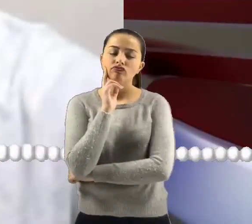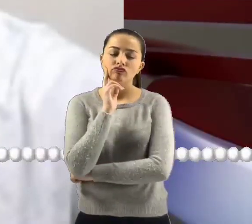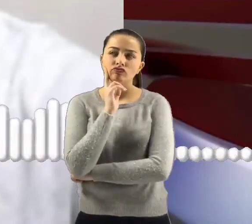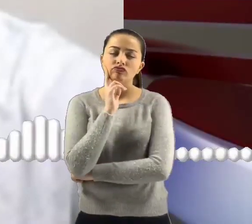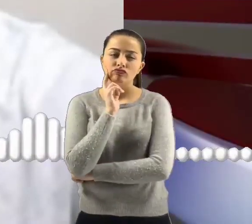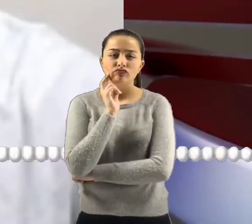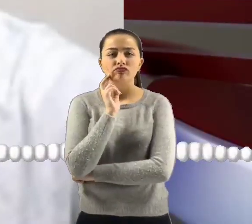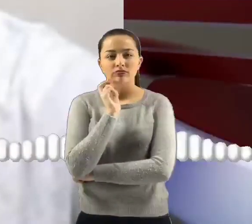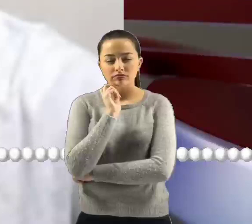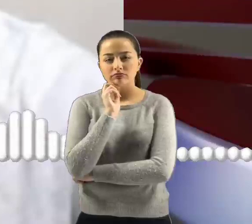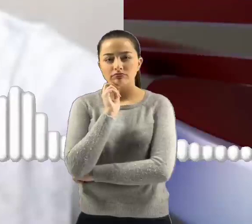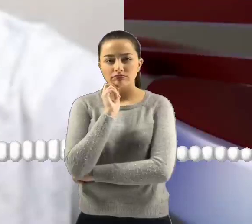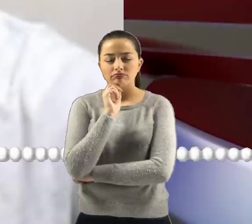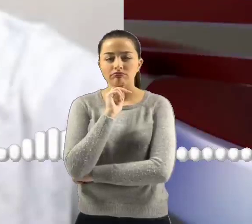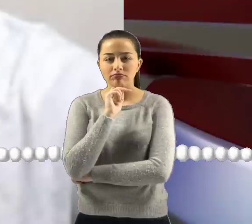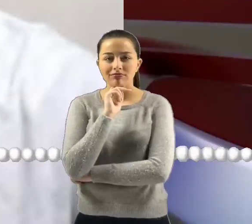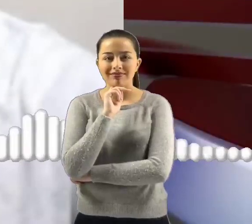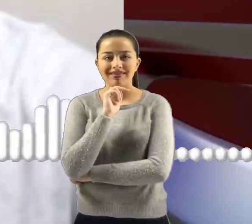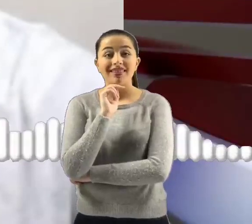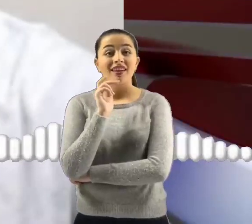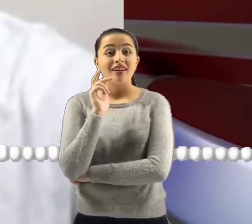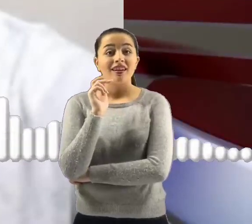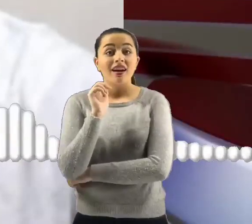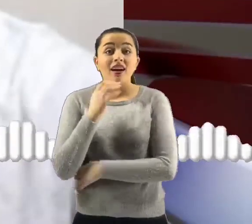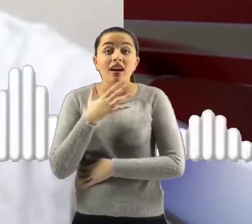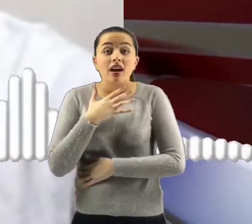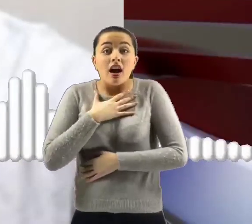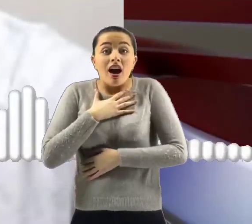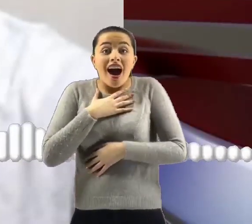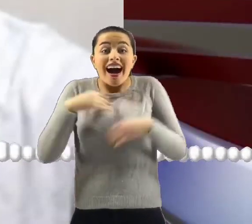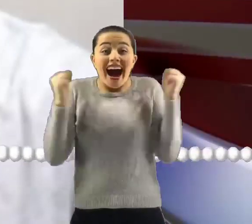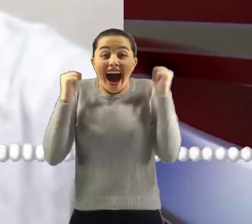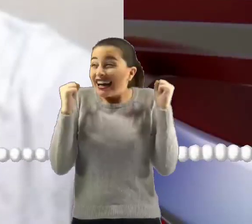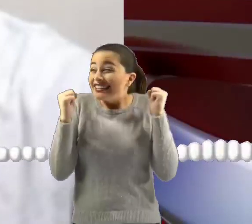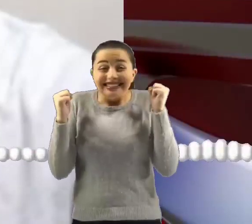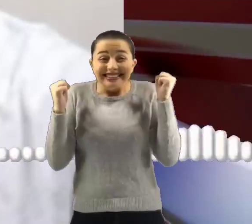Peter Obi wụ nwanne anyị. O merie, o nwere ka ọ ga-esi bala anyị.